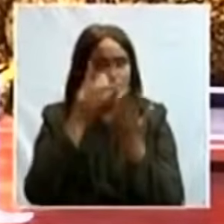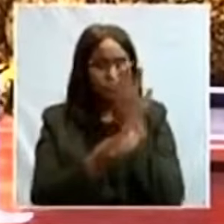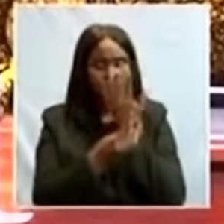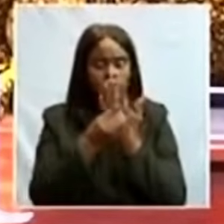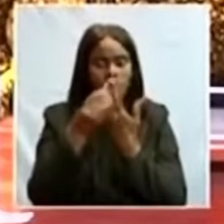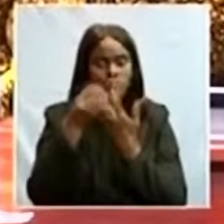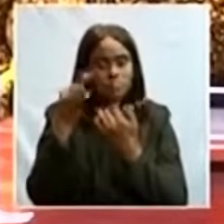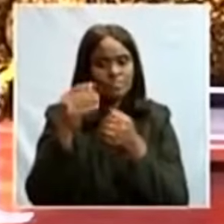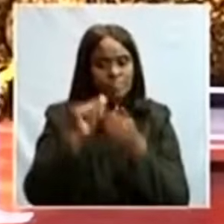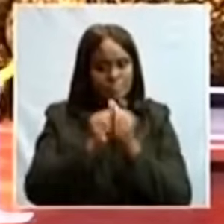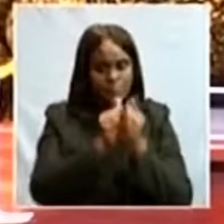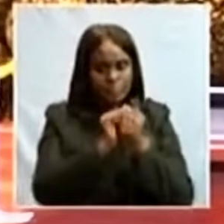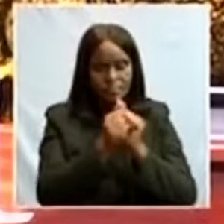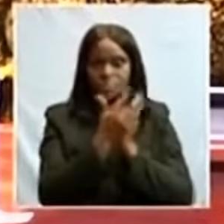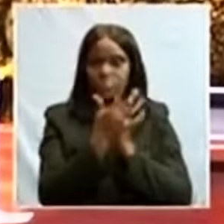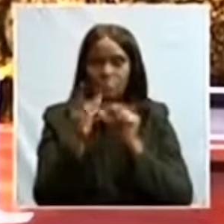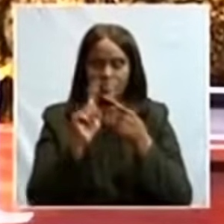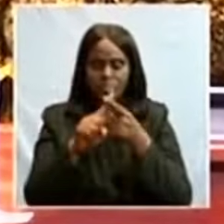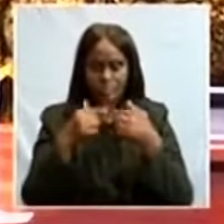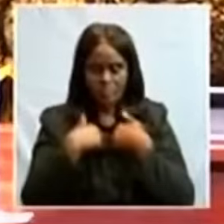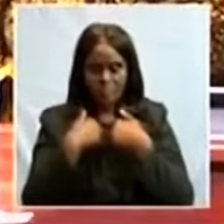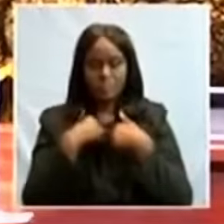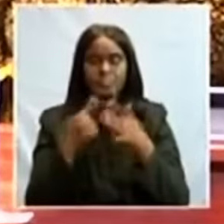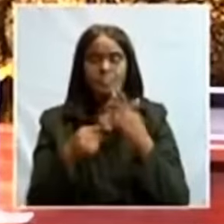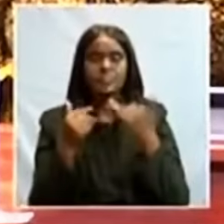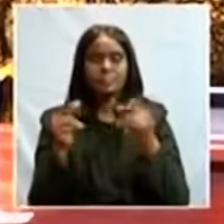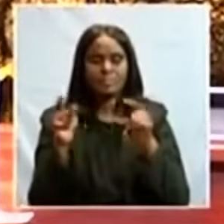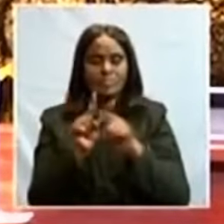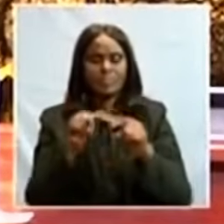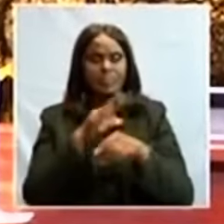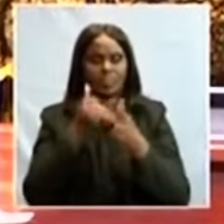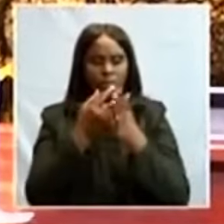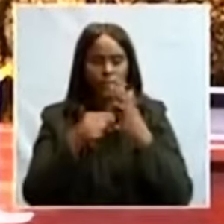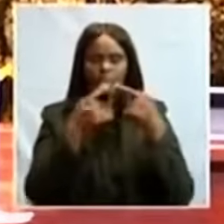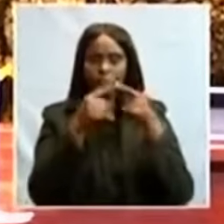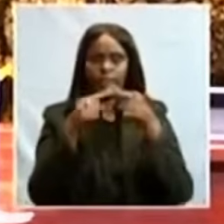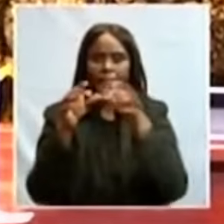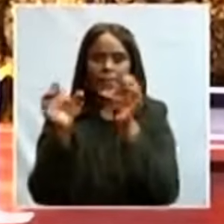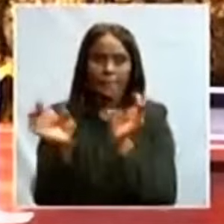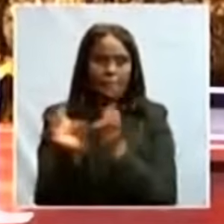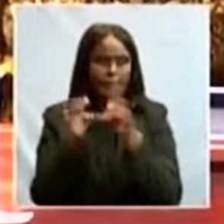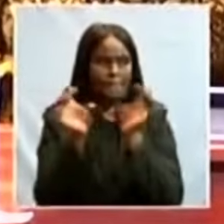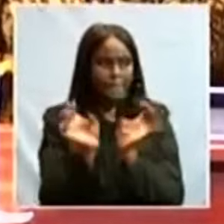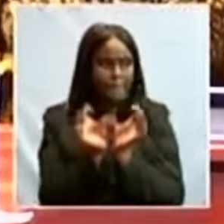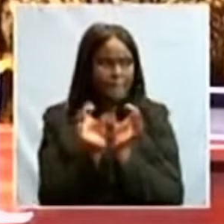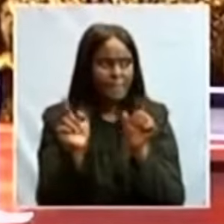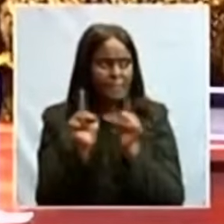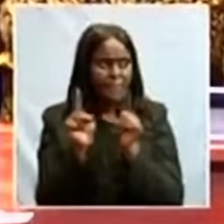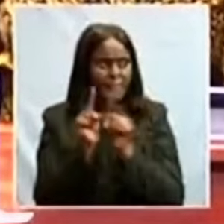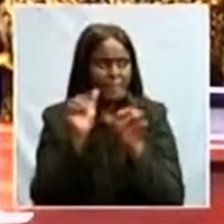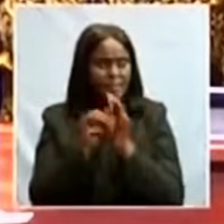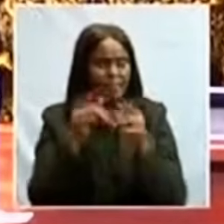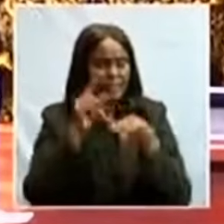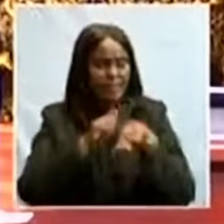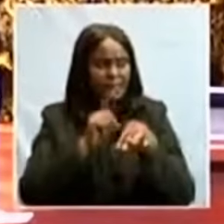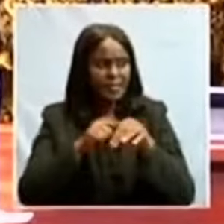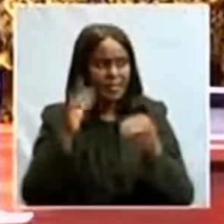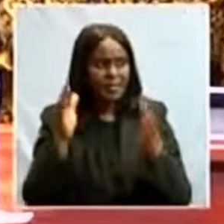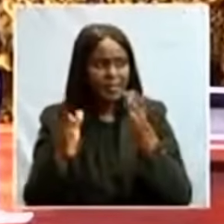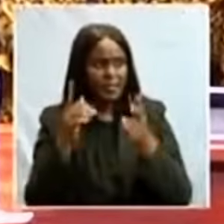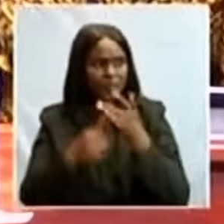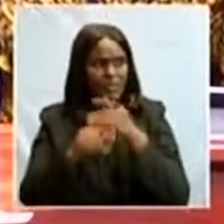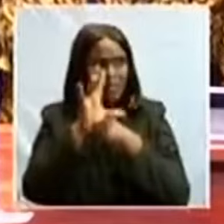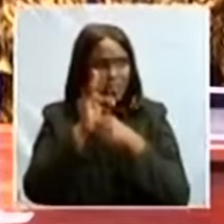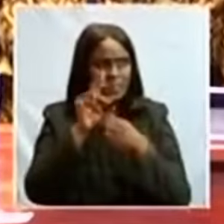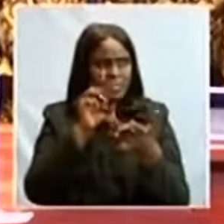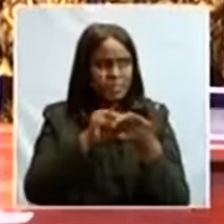of multi-sports facility to be considered by various constituencies is in the range of between